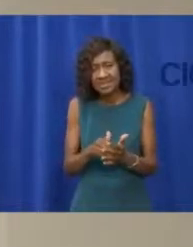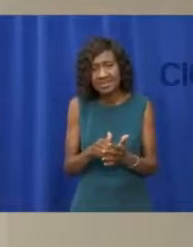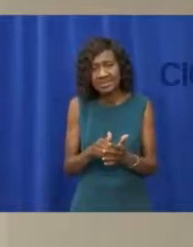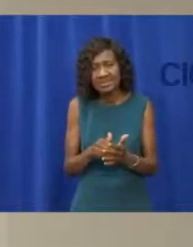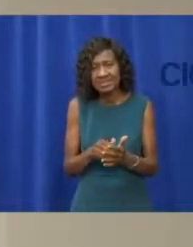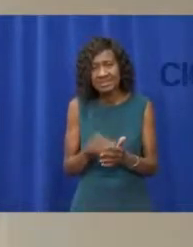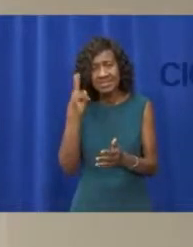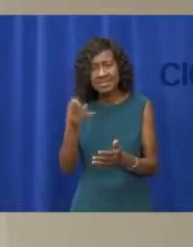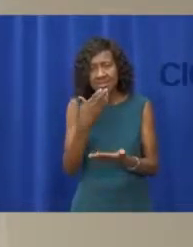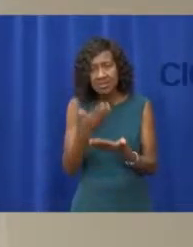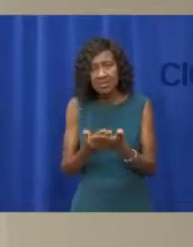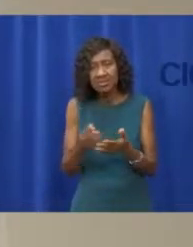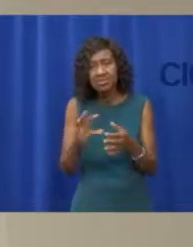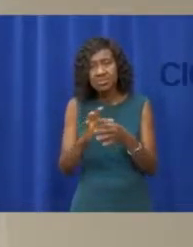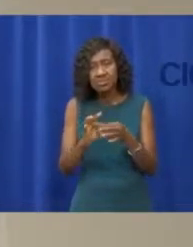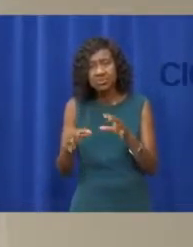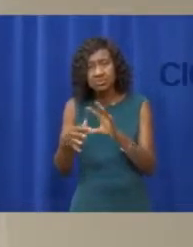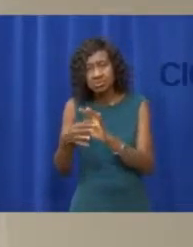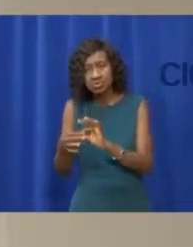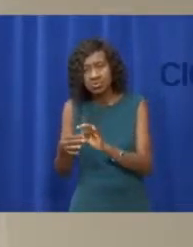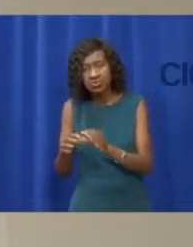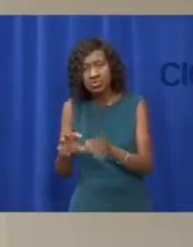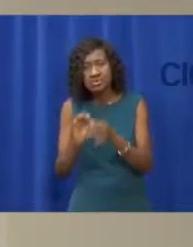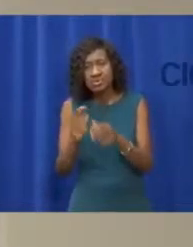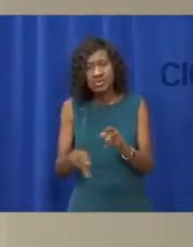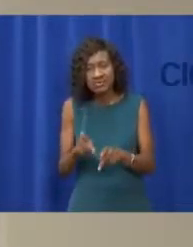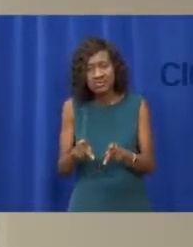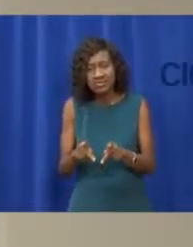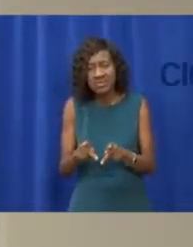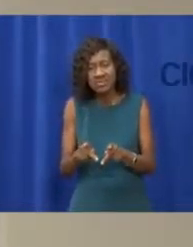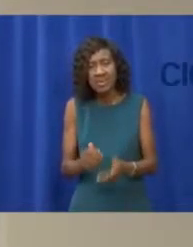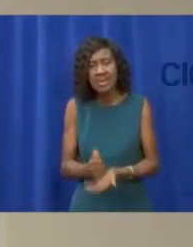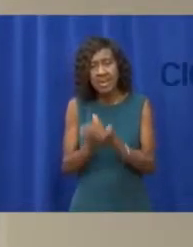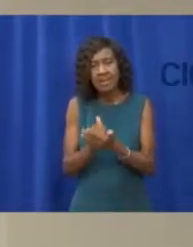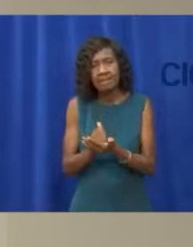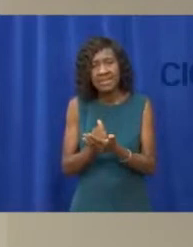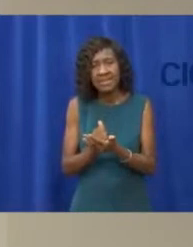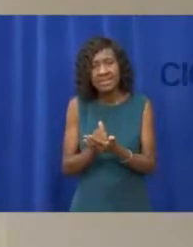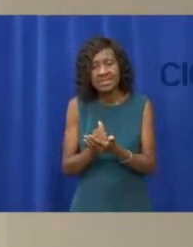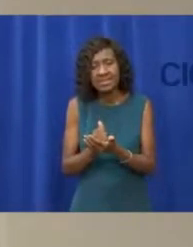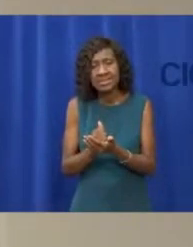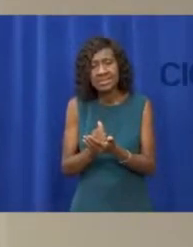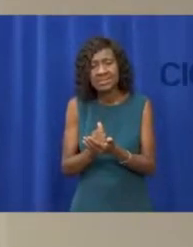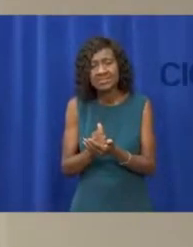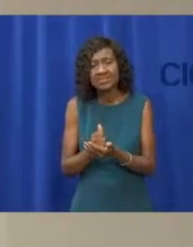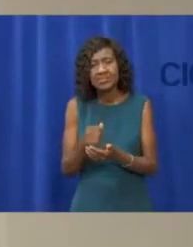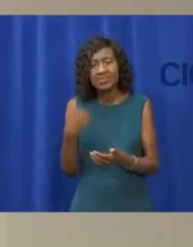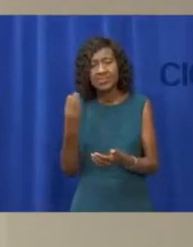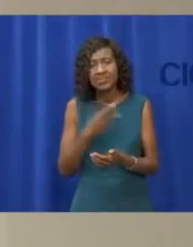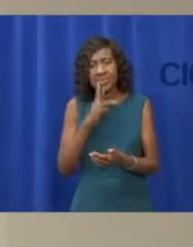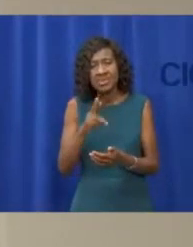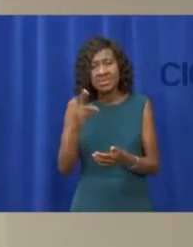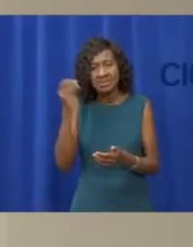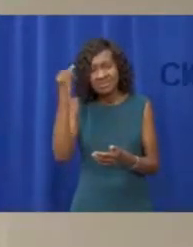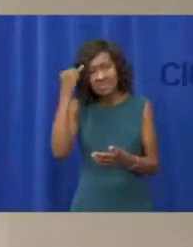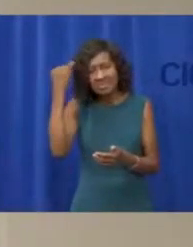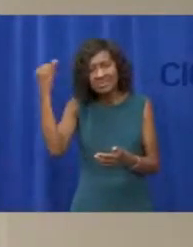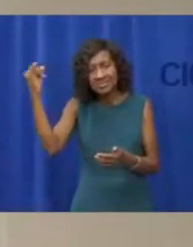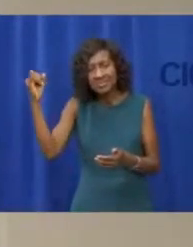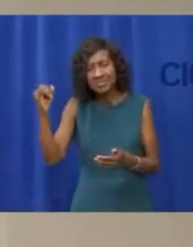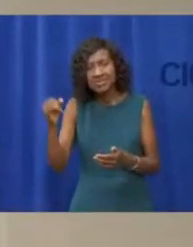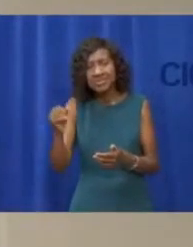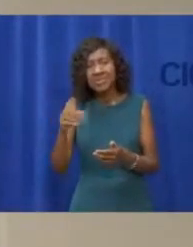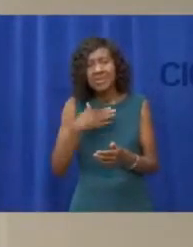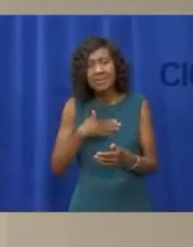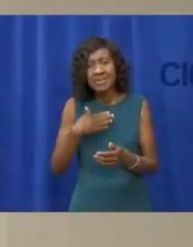up and acting to help those most in need. You all are an inspiration. Please keep up the